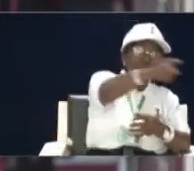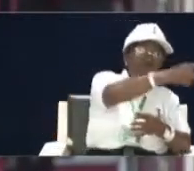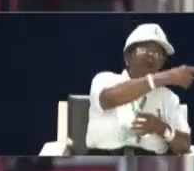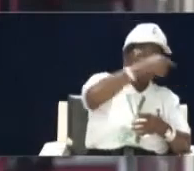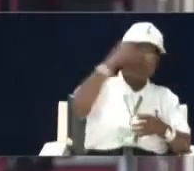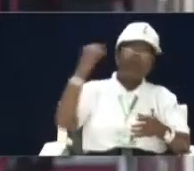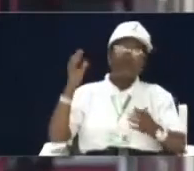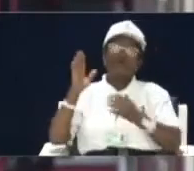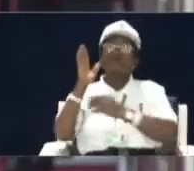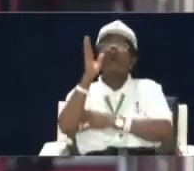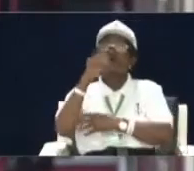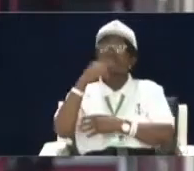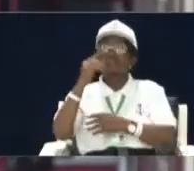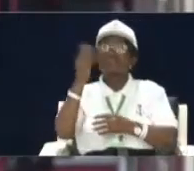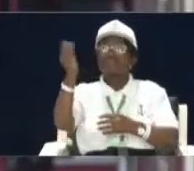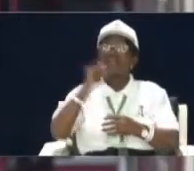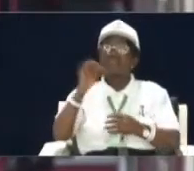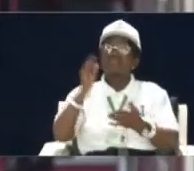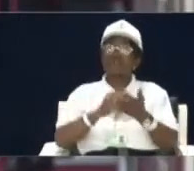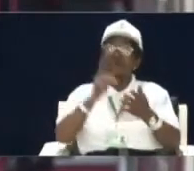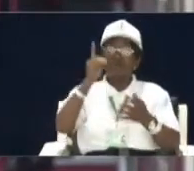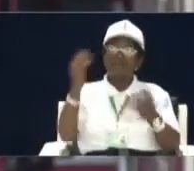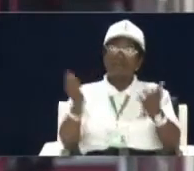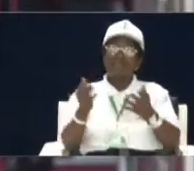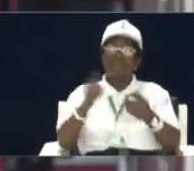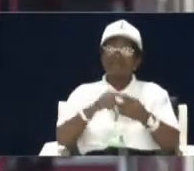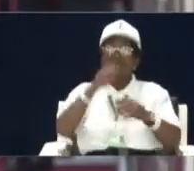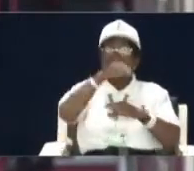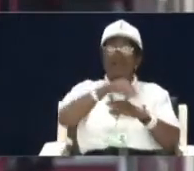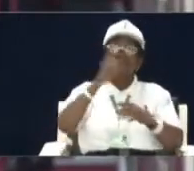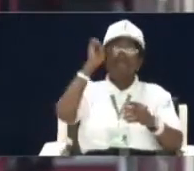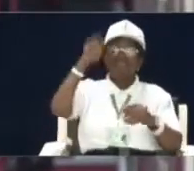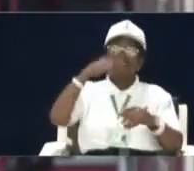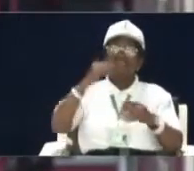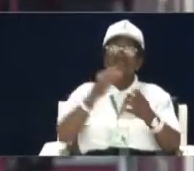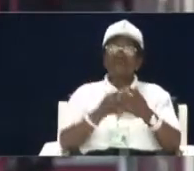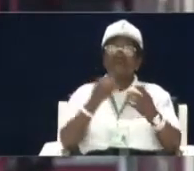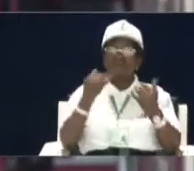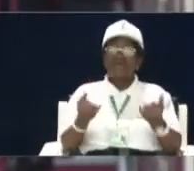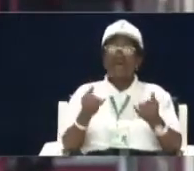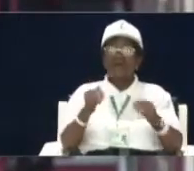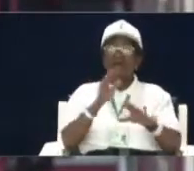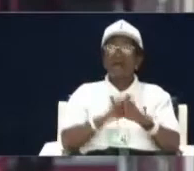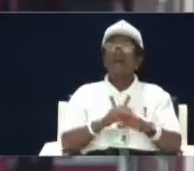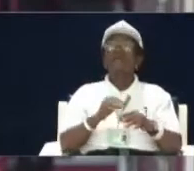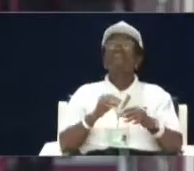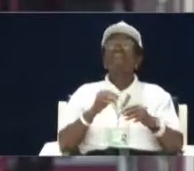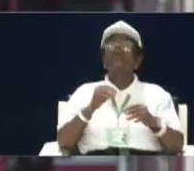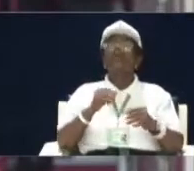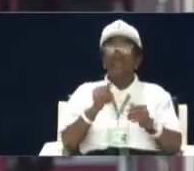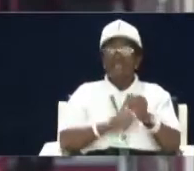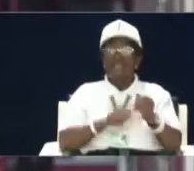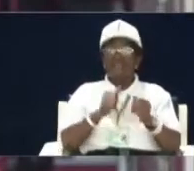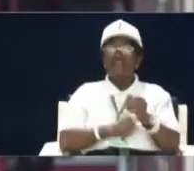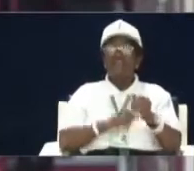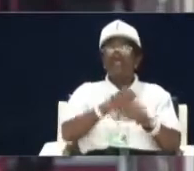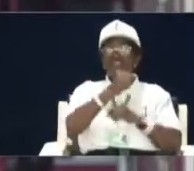Because God says there's someone here tonight, he said, from this moment onward, every